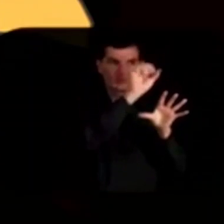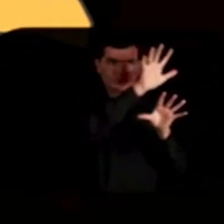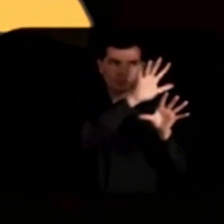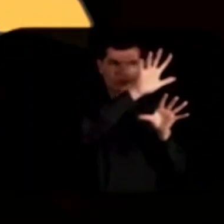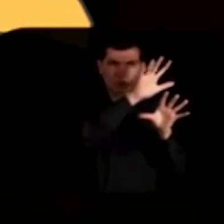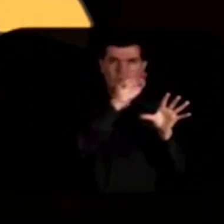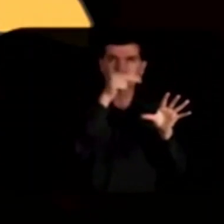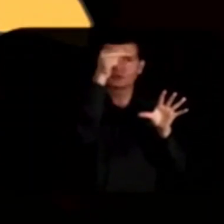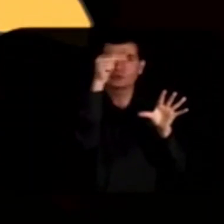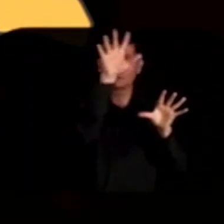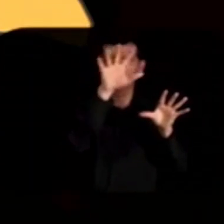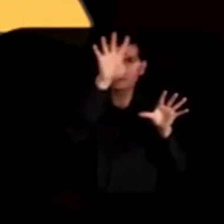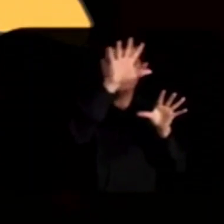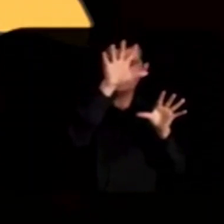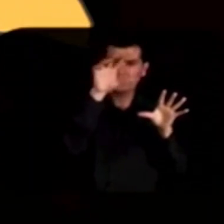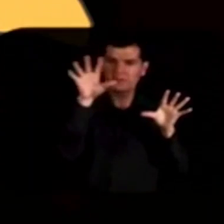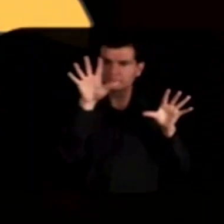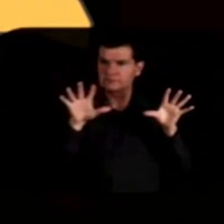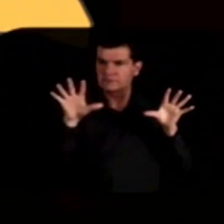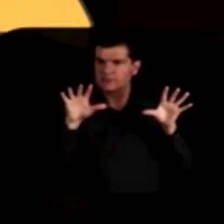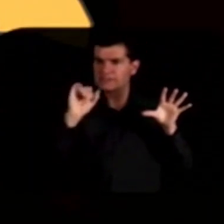mountain communities,